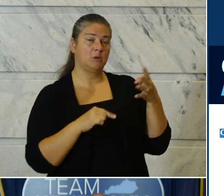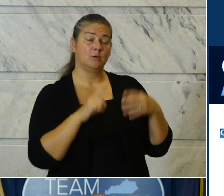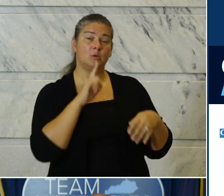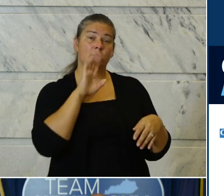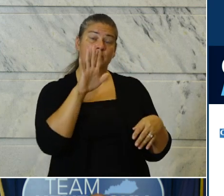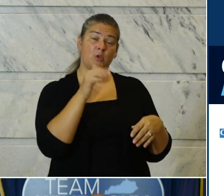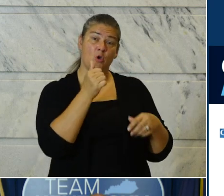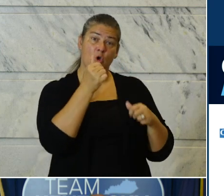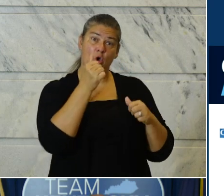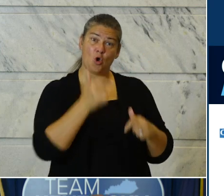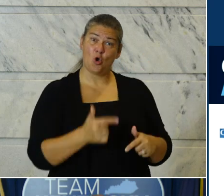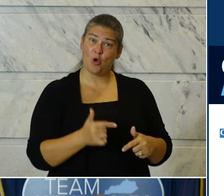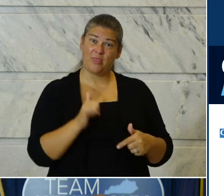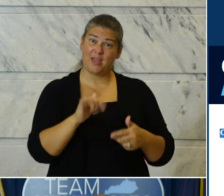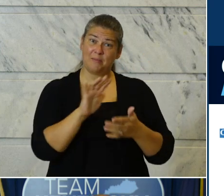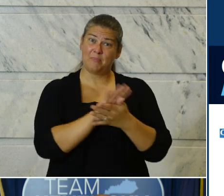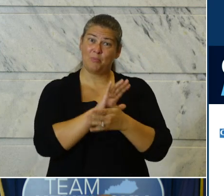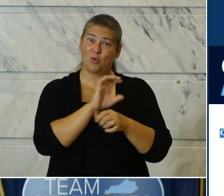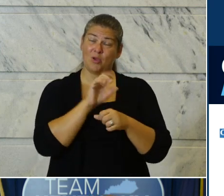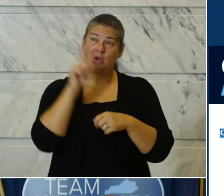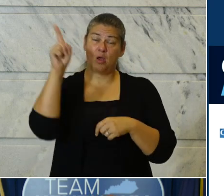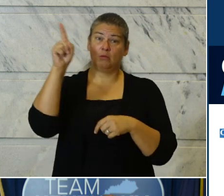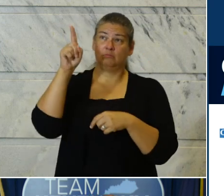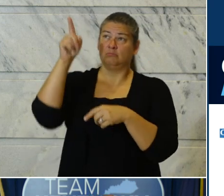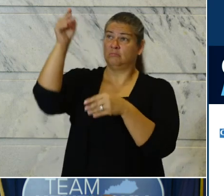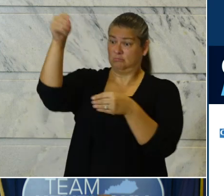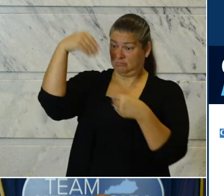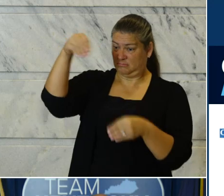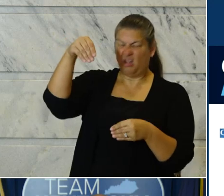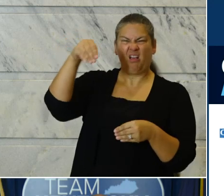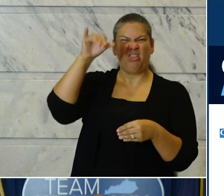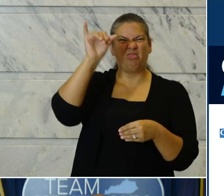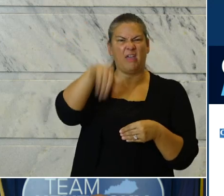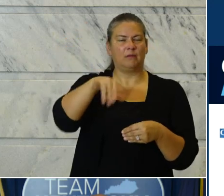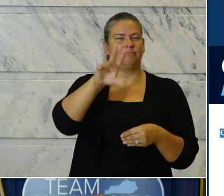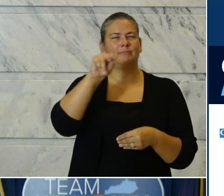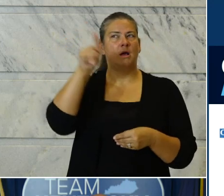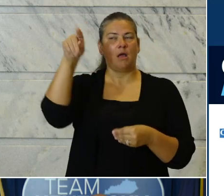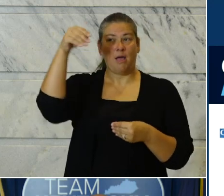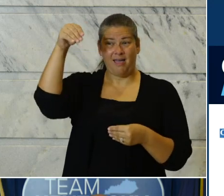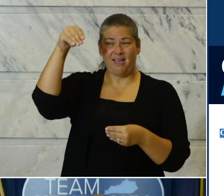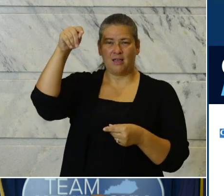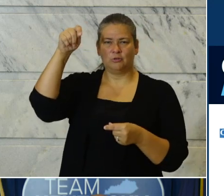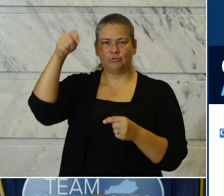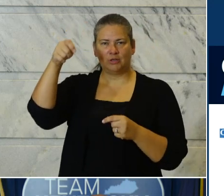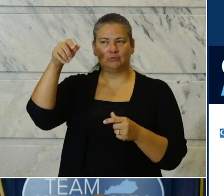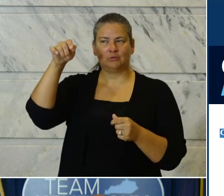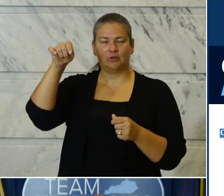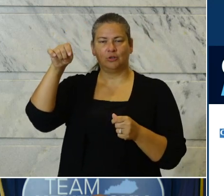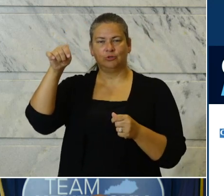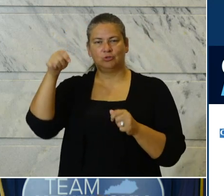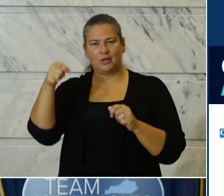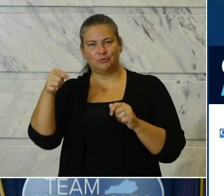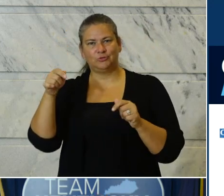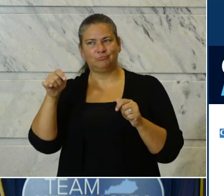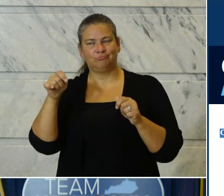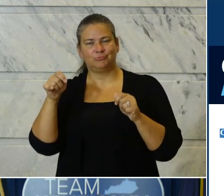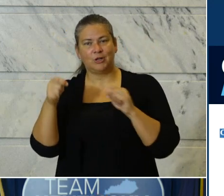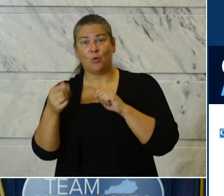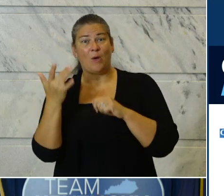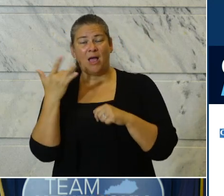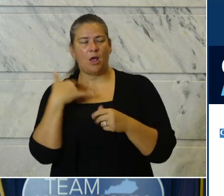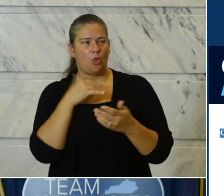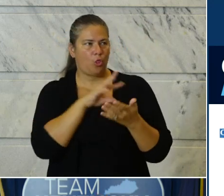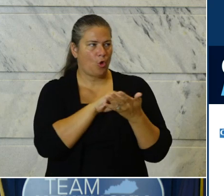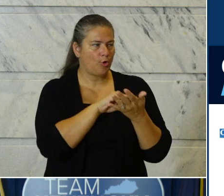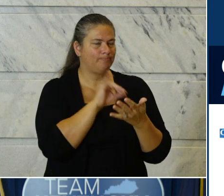in evolution, right? We've said that all along. As we learn more, we evolve them and we change them to make use of the information that we've learned. So